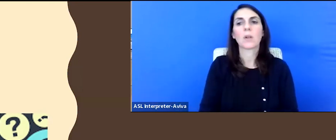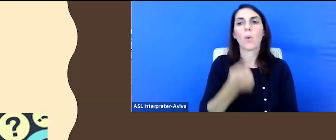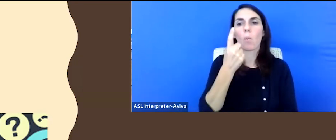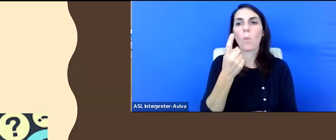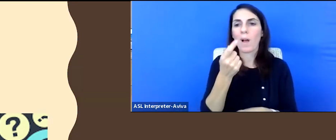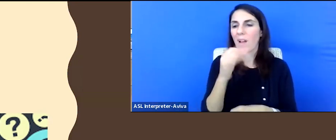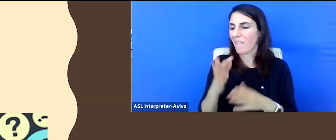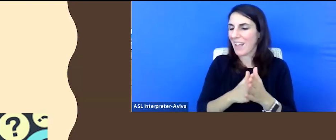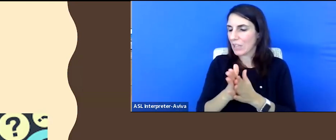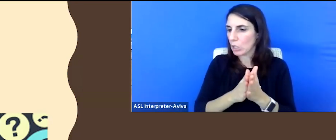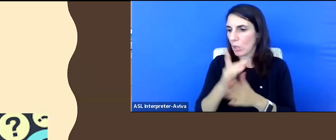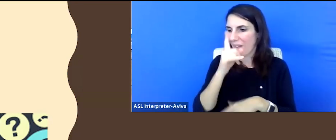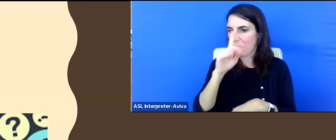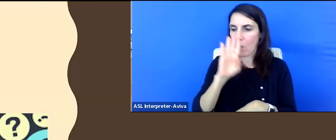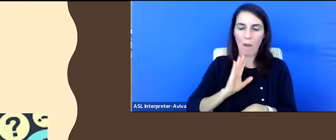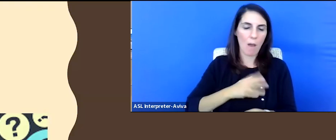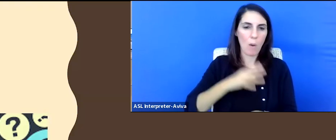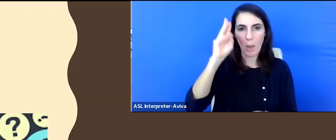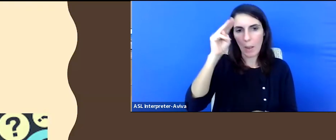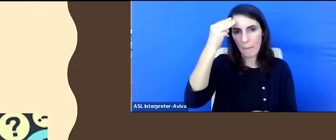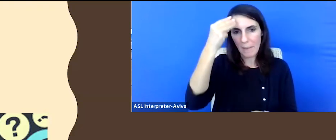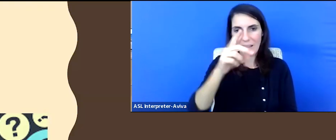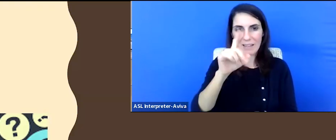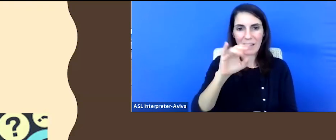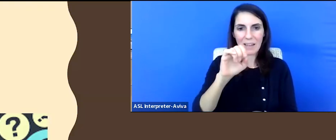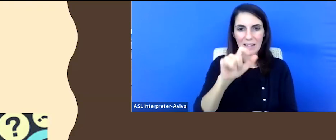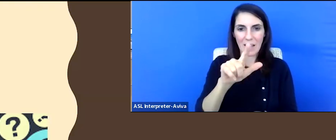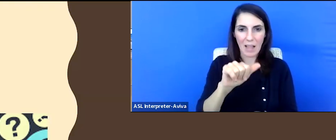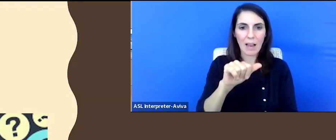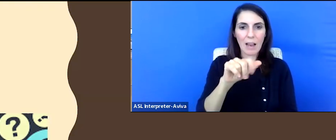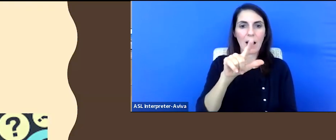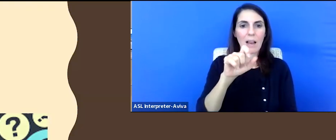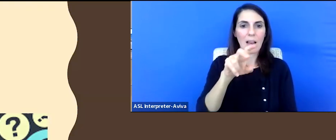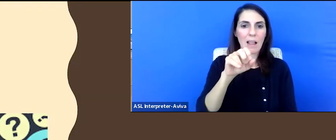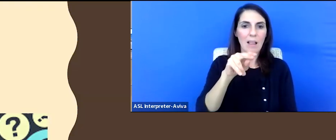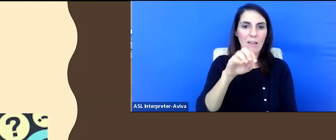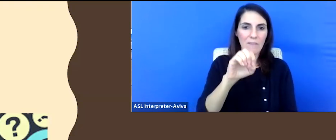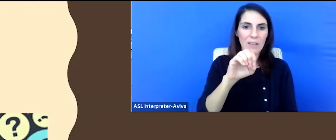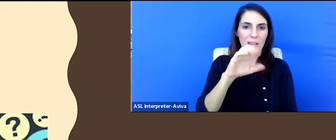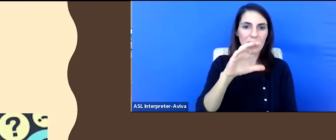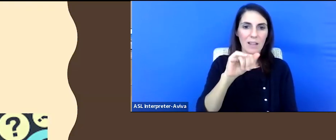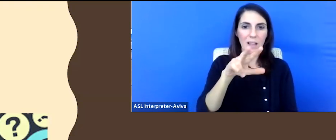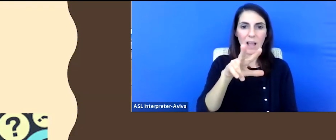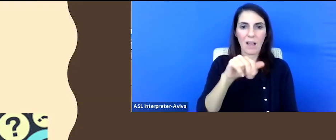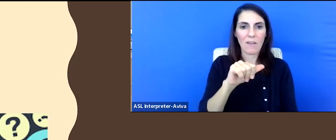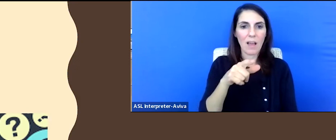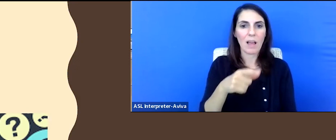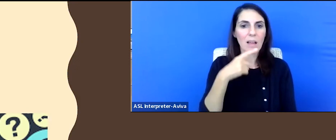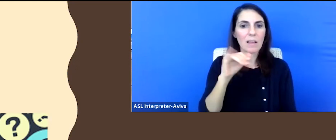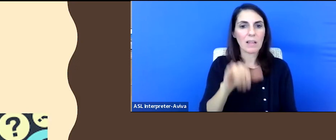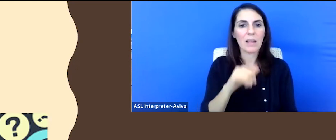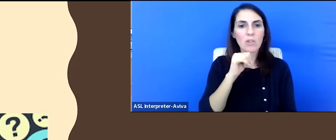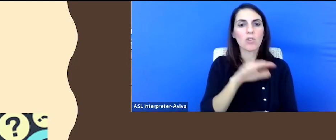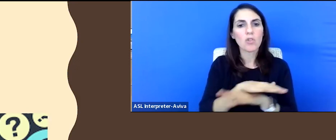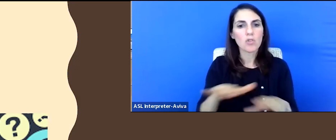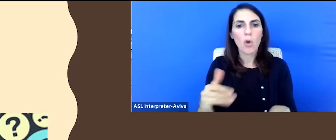our mayor, Daniela Levine Cava, is what she calls the No Wrong Door initiative. And under